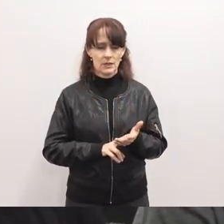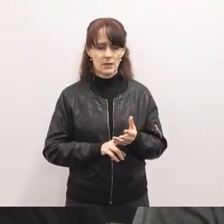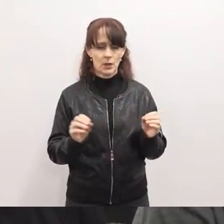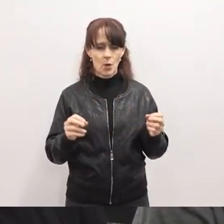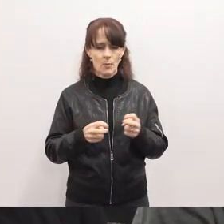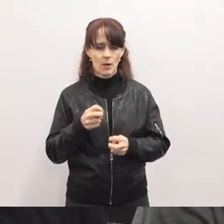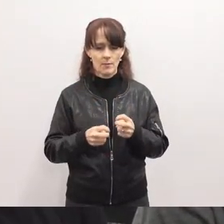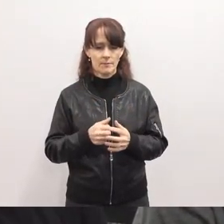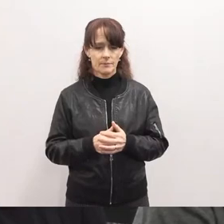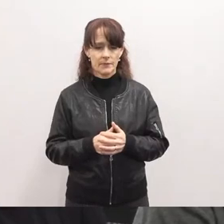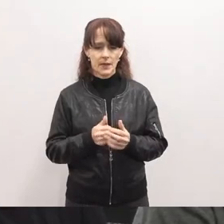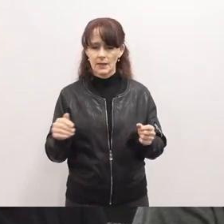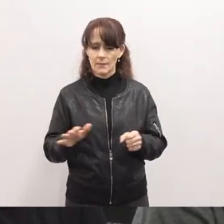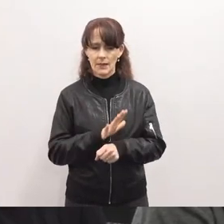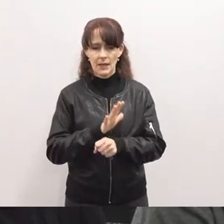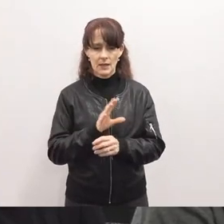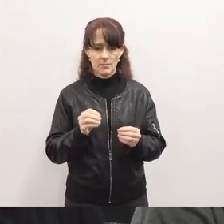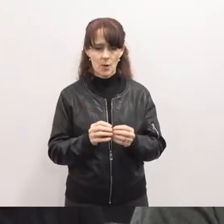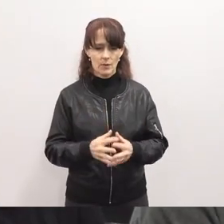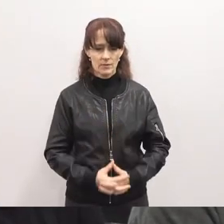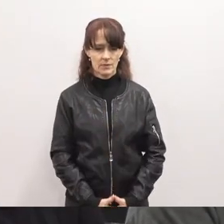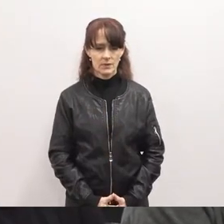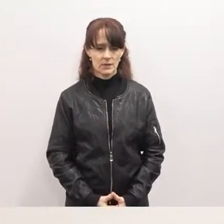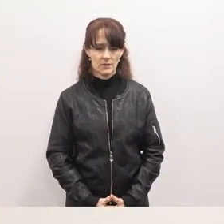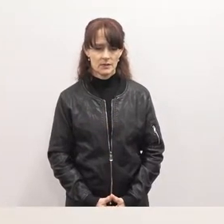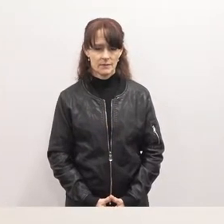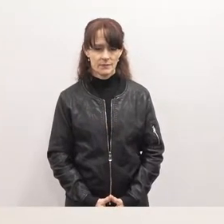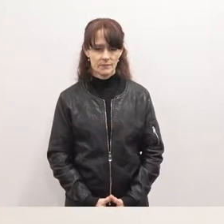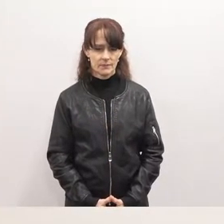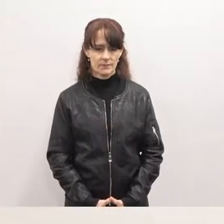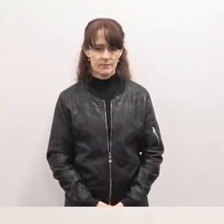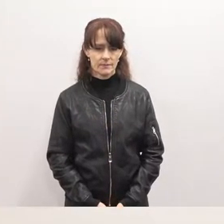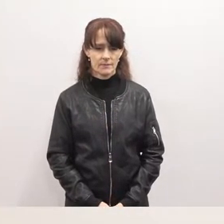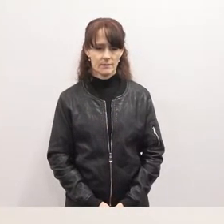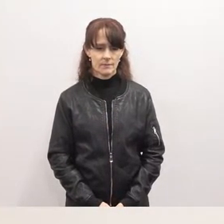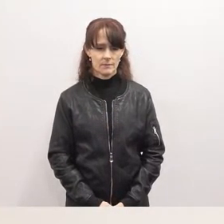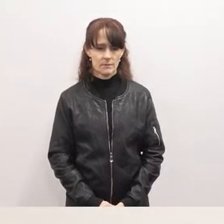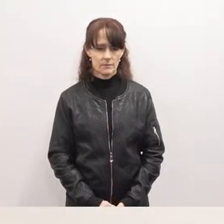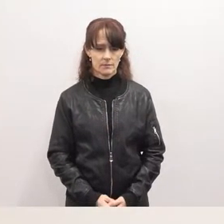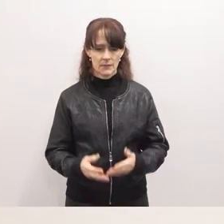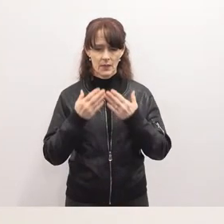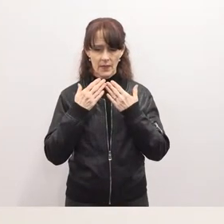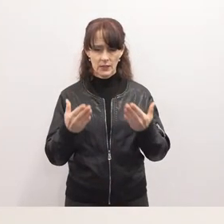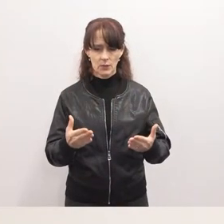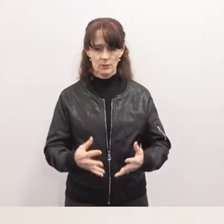problem. We can get plenty more. Thank you. Thank you.